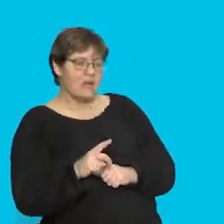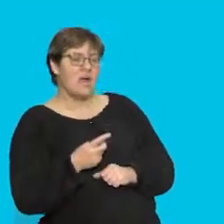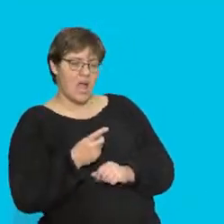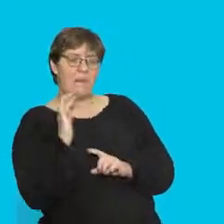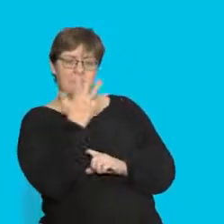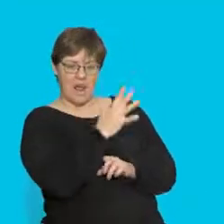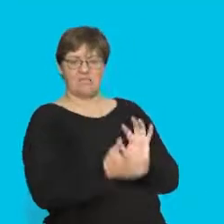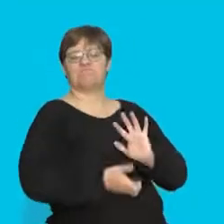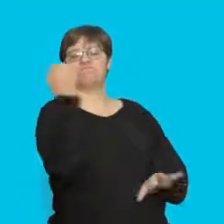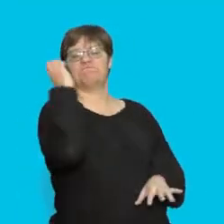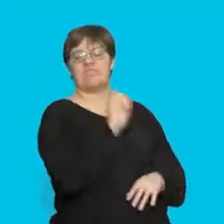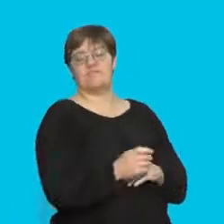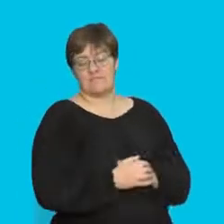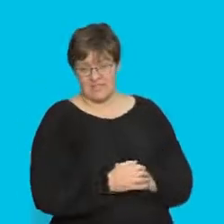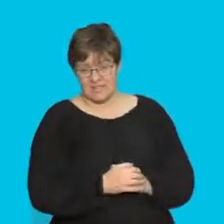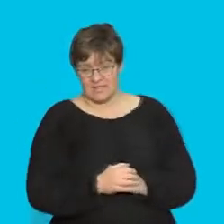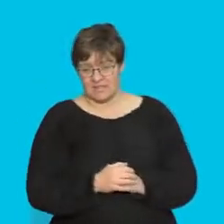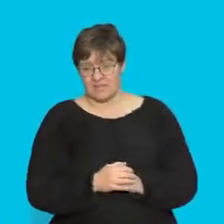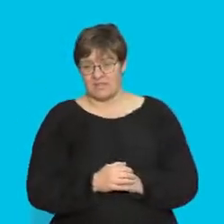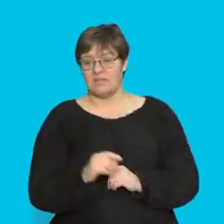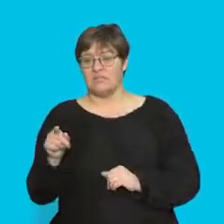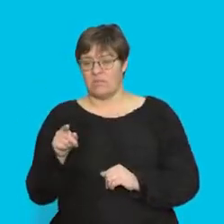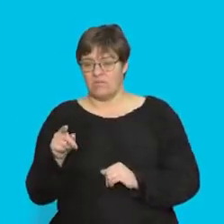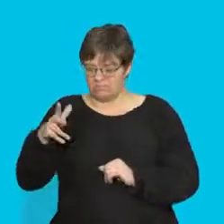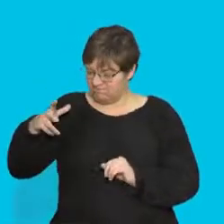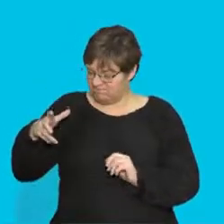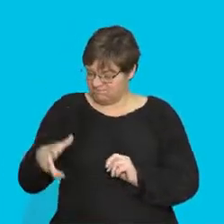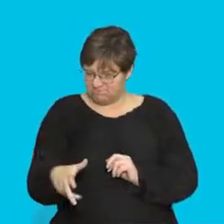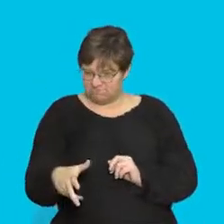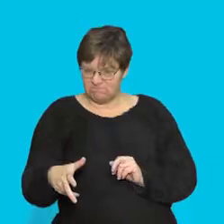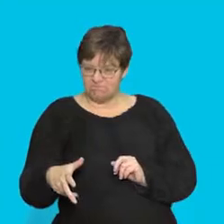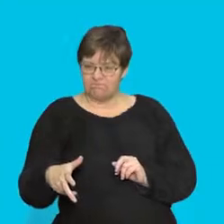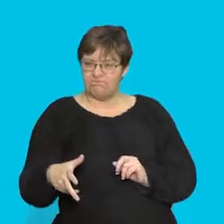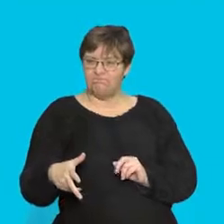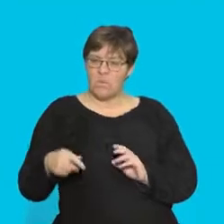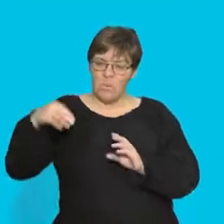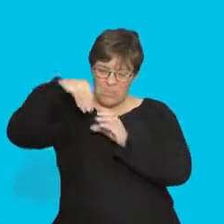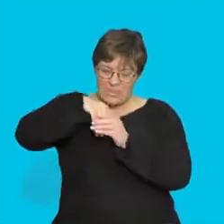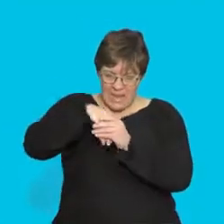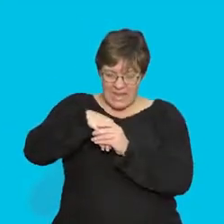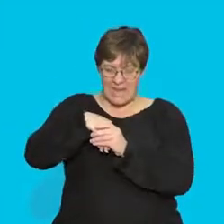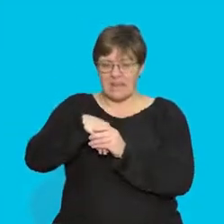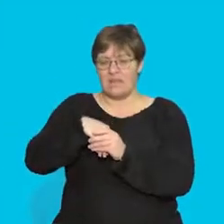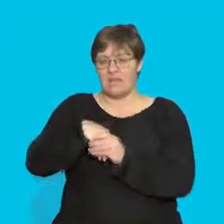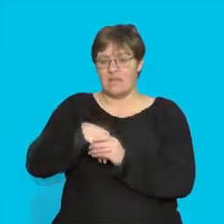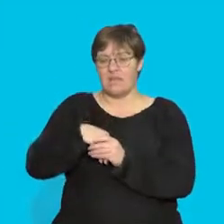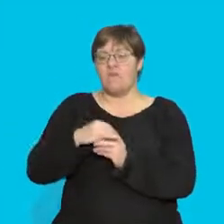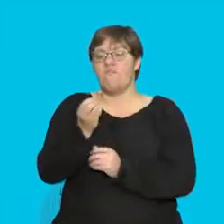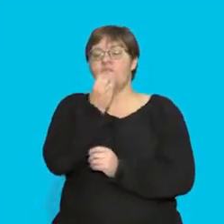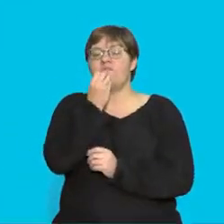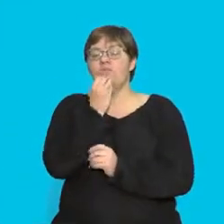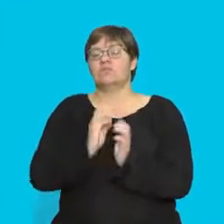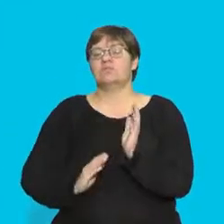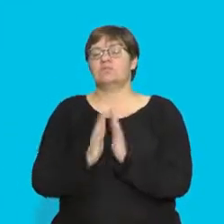aphids harm plant varieties. They stick a long proboscis into the